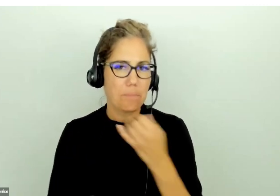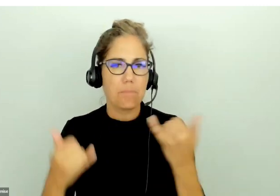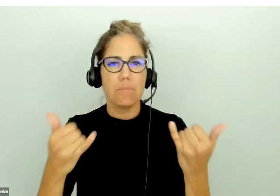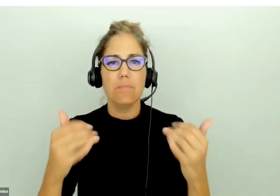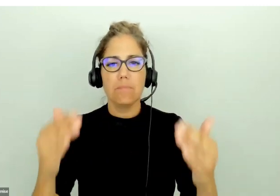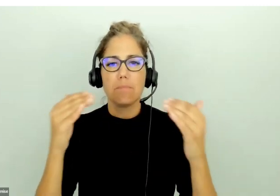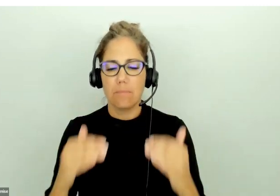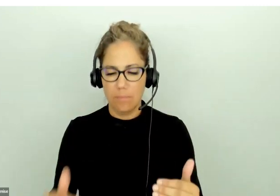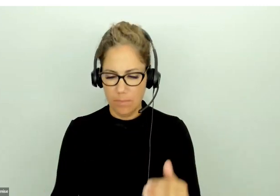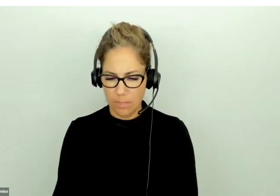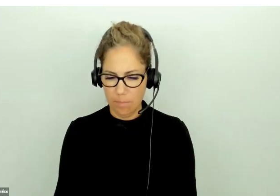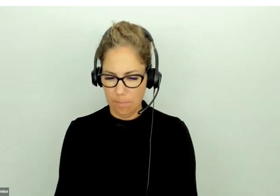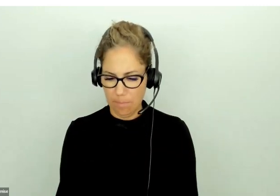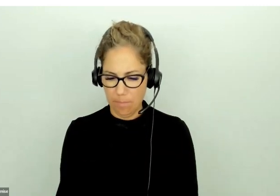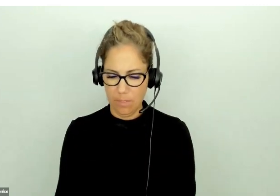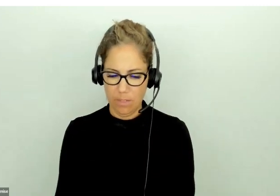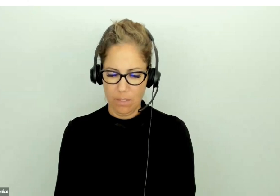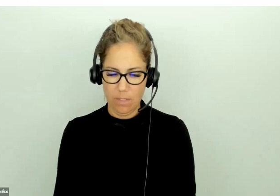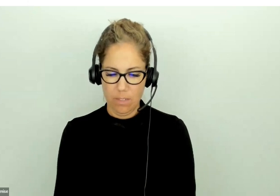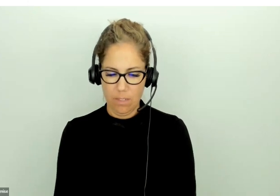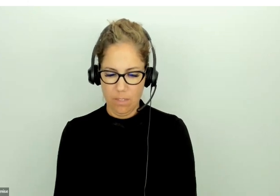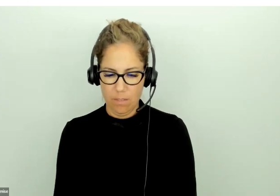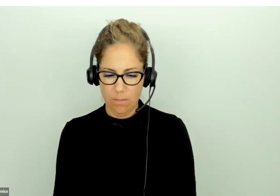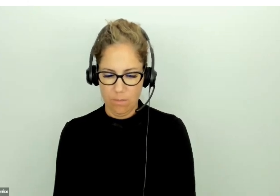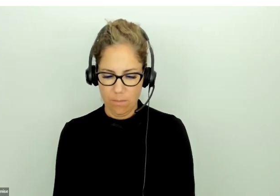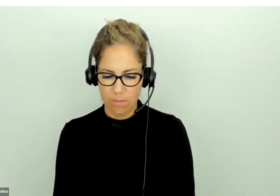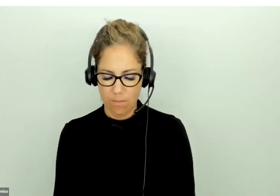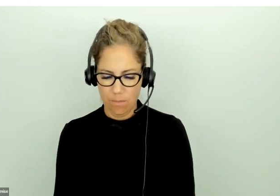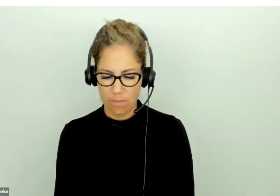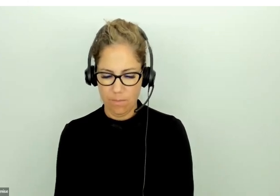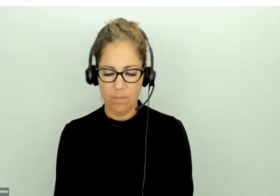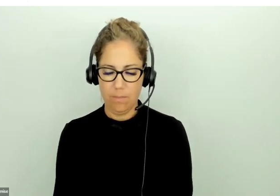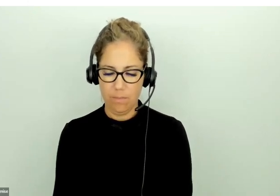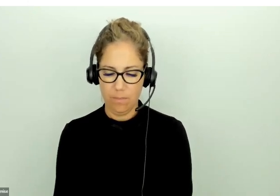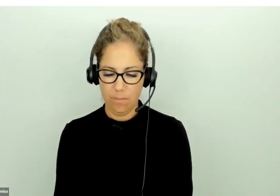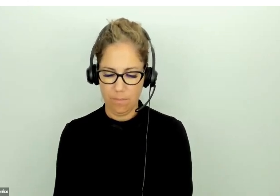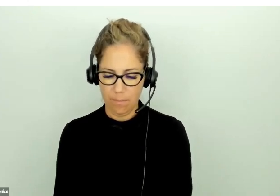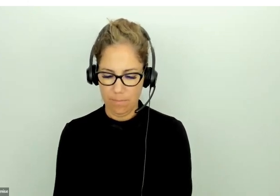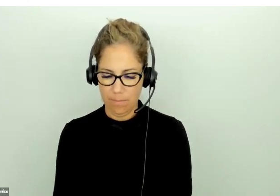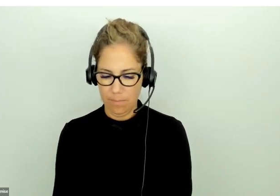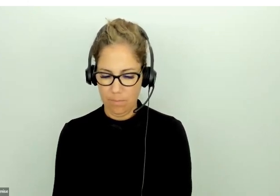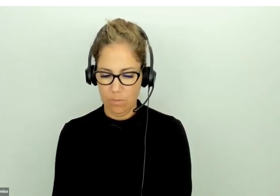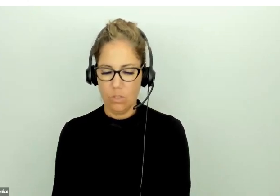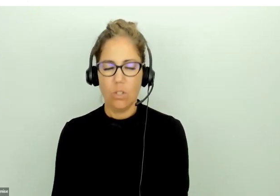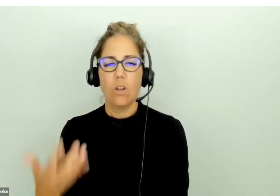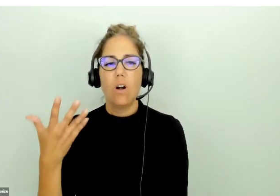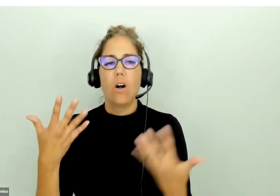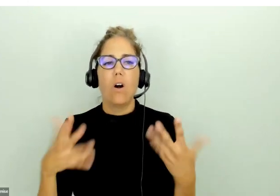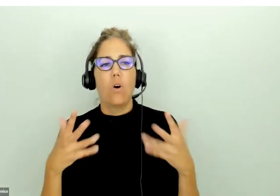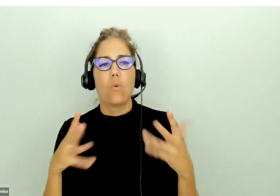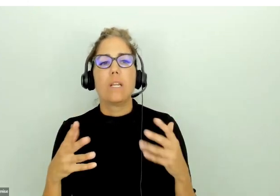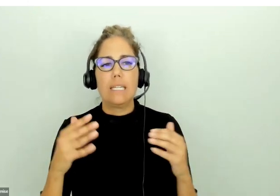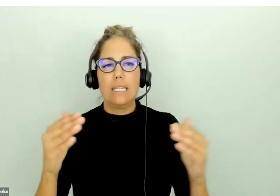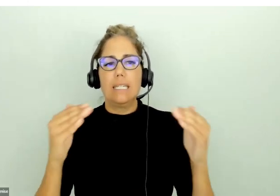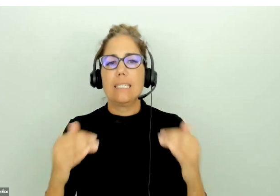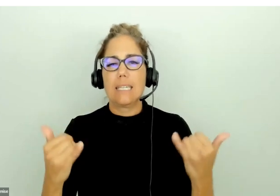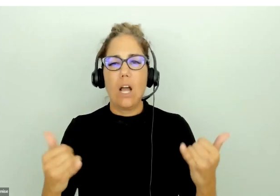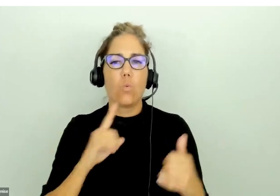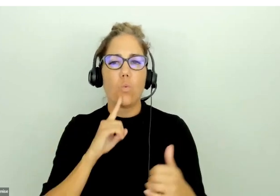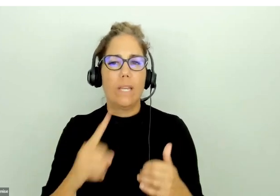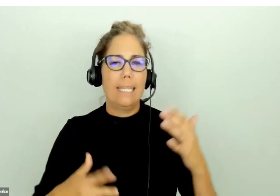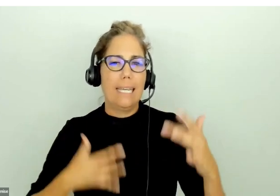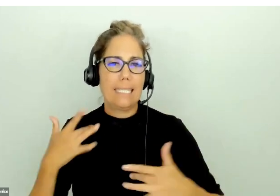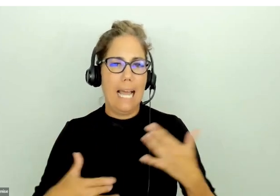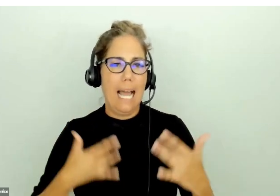next slide. And we've spoken a lot about the content of the framework. And now we're really excited